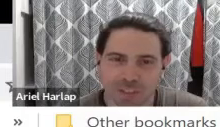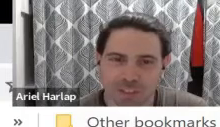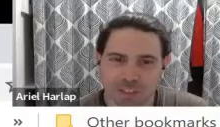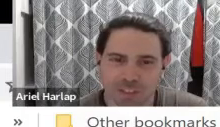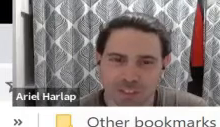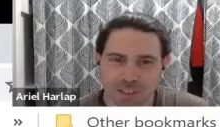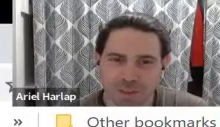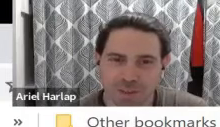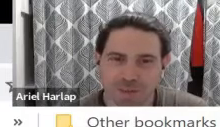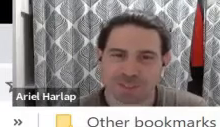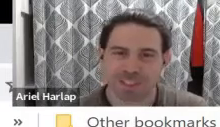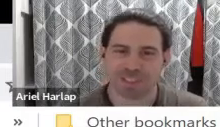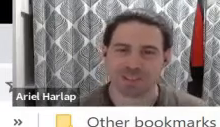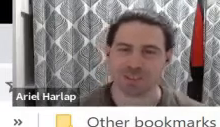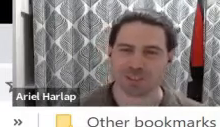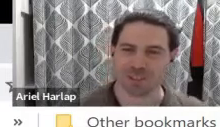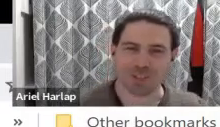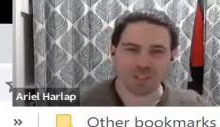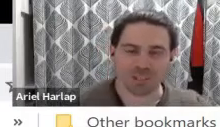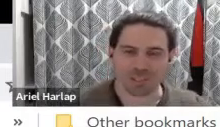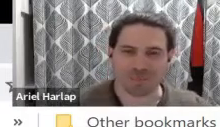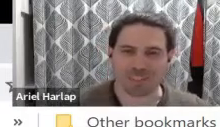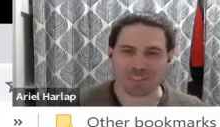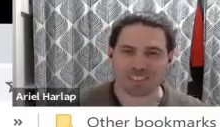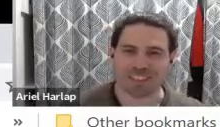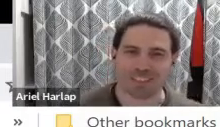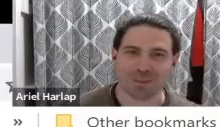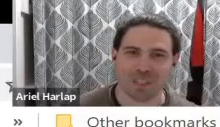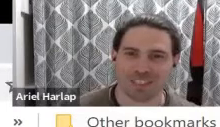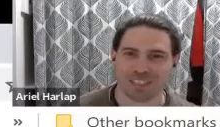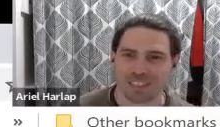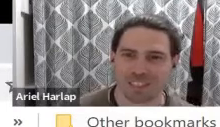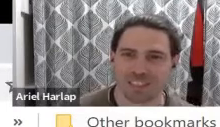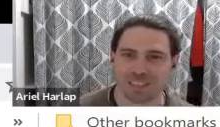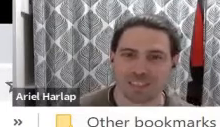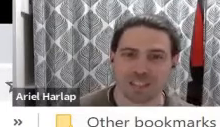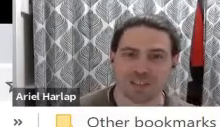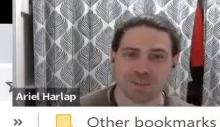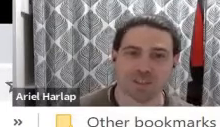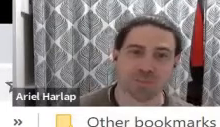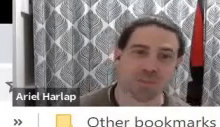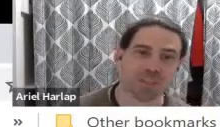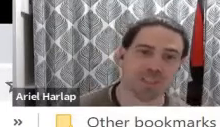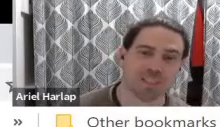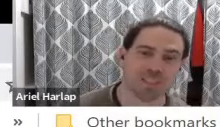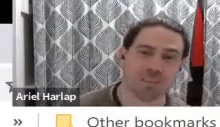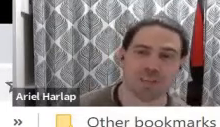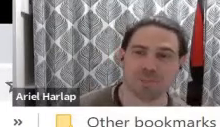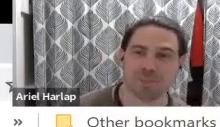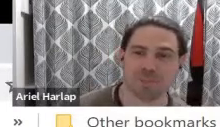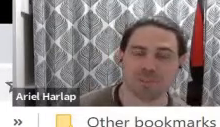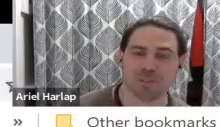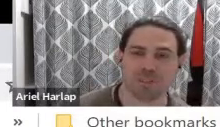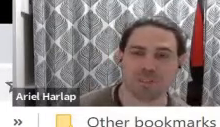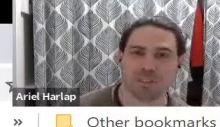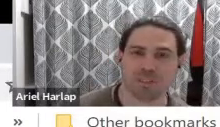Yeah, so we learned, I don't know about like disclosure. So we learned about a UX designer who works remotely